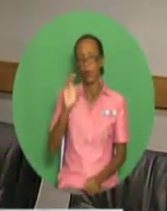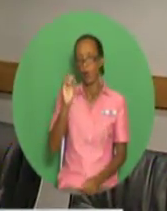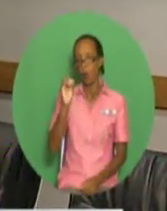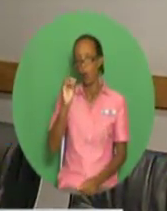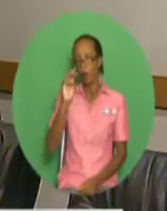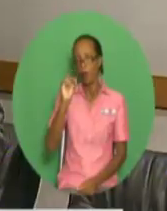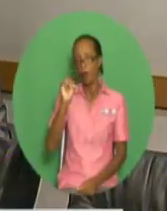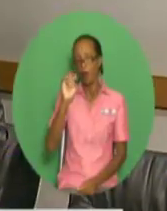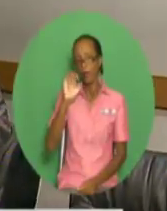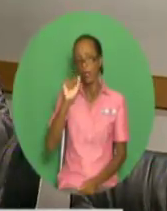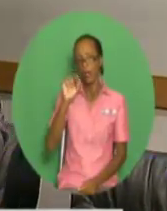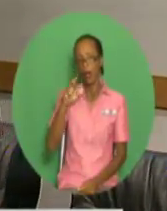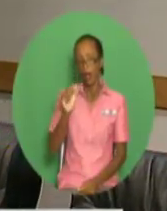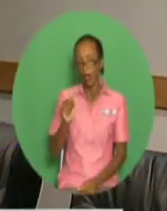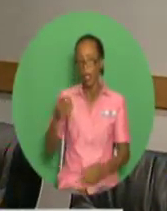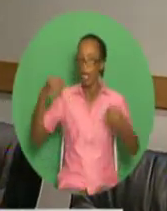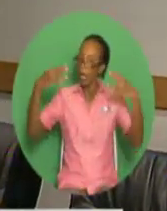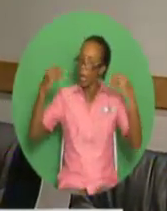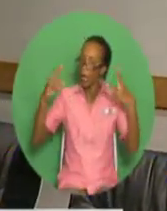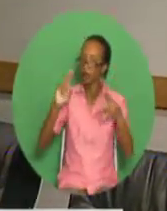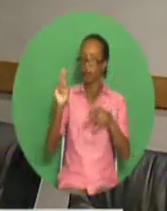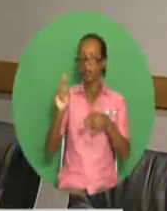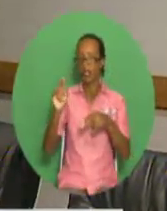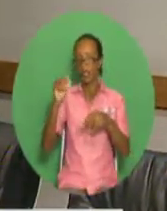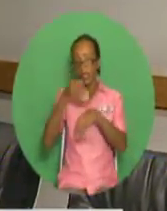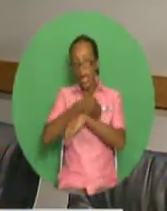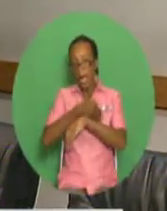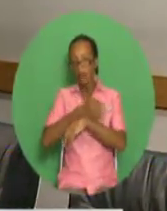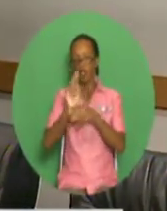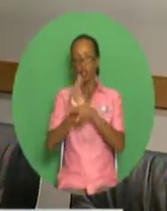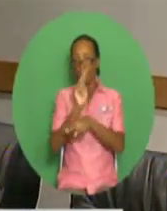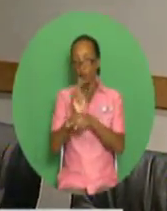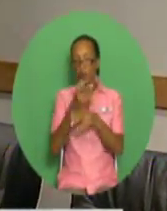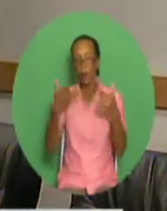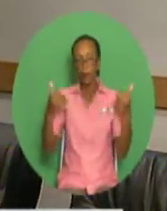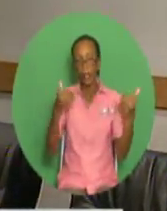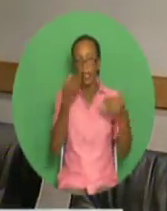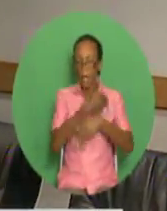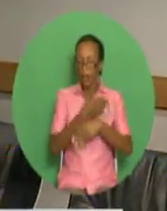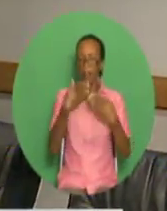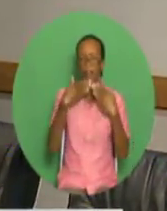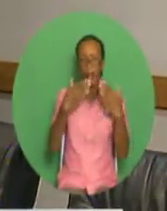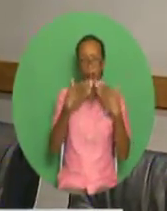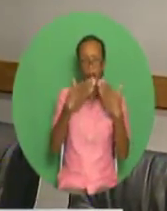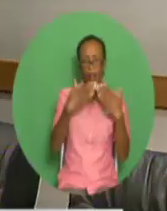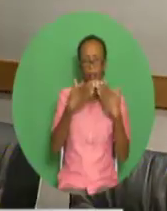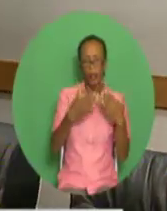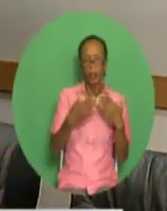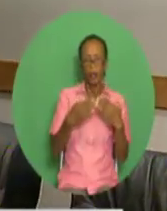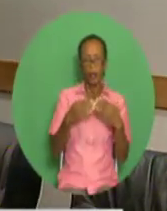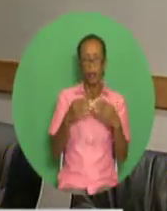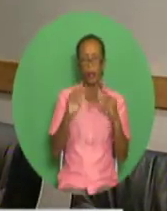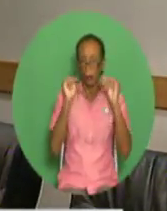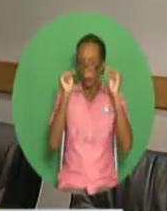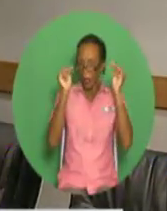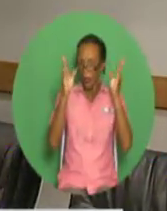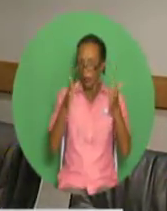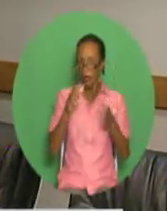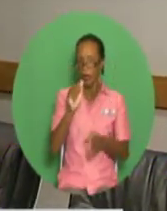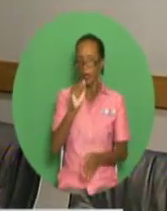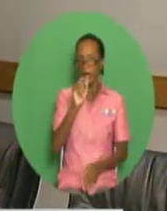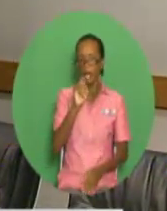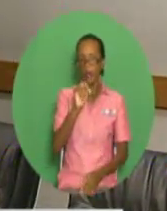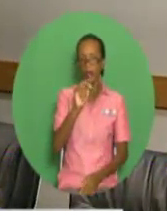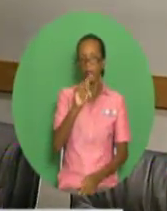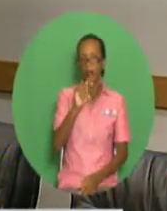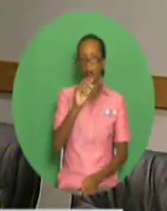that field for the young people could recreate and play throughout the night. Thank you, Mr. Antoine, for that. We have also helped Gali